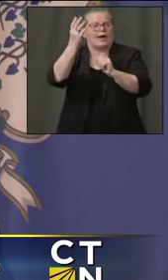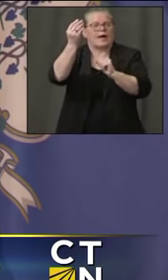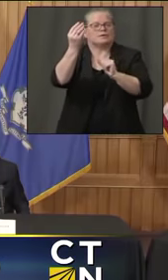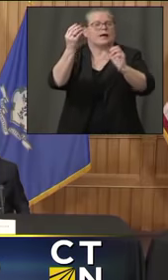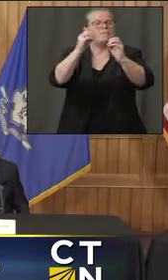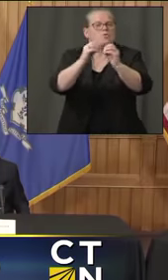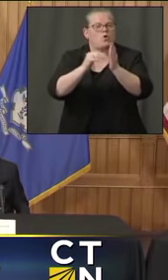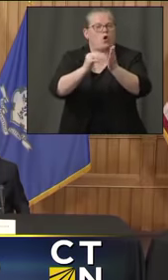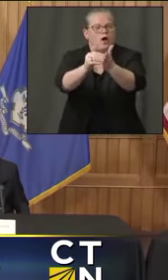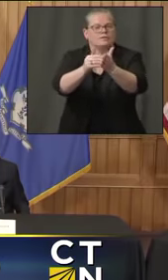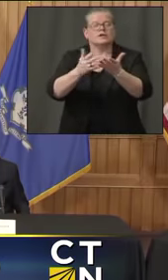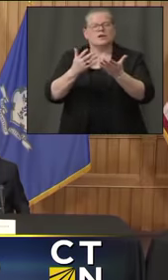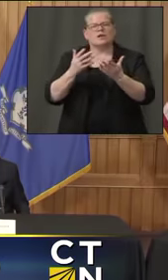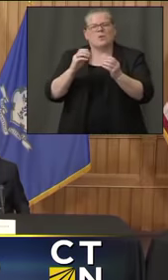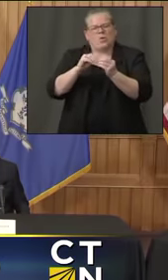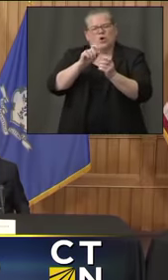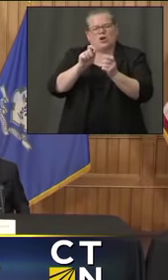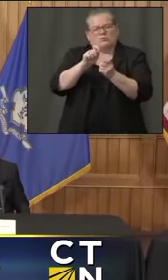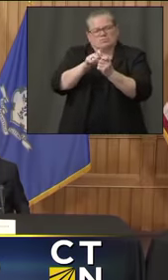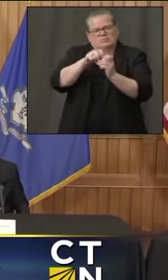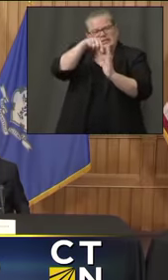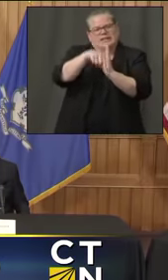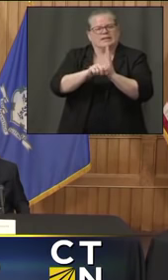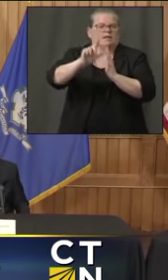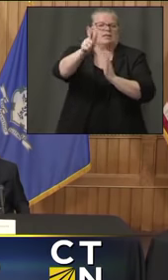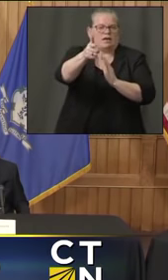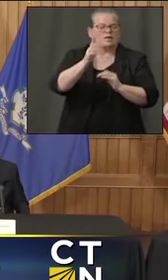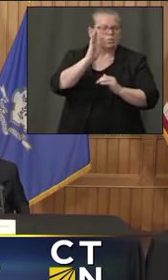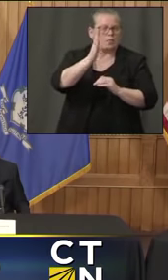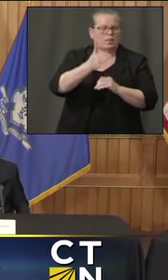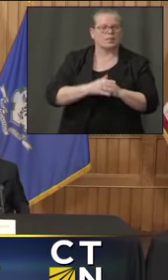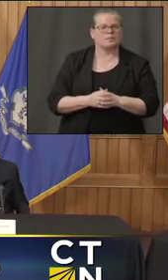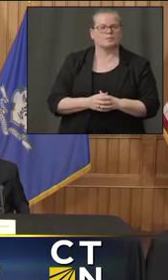Thank you. Connecticut Public Media.